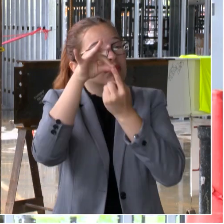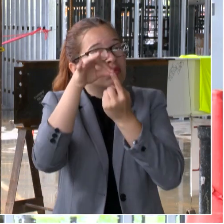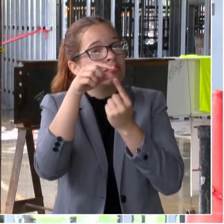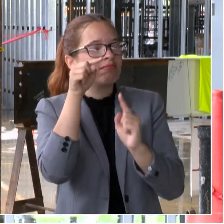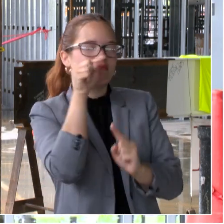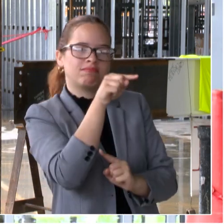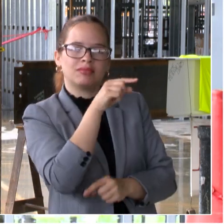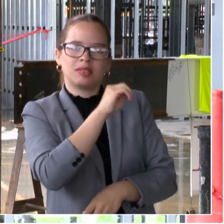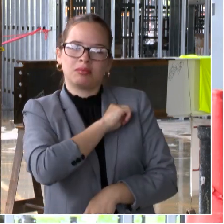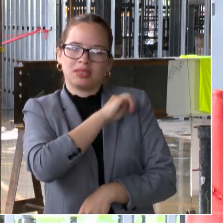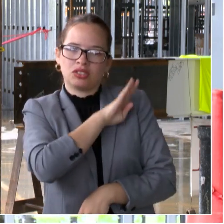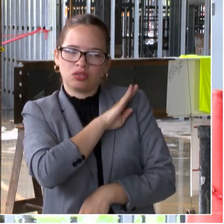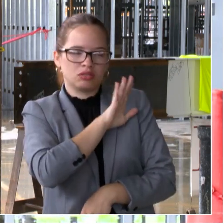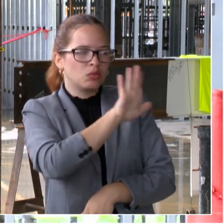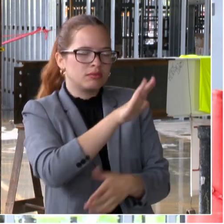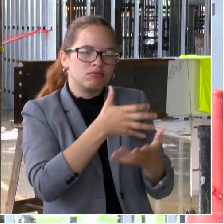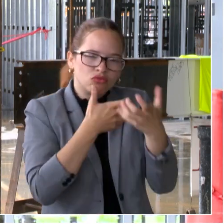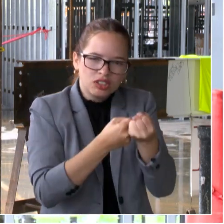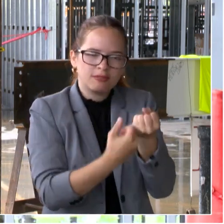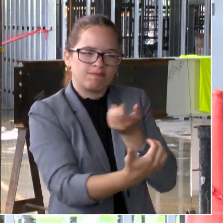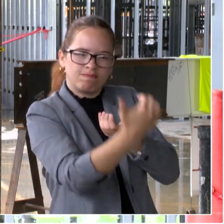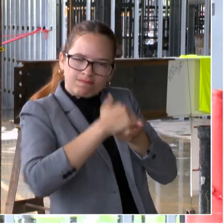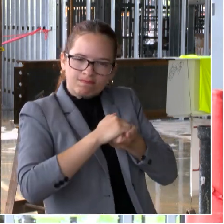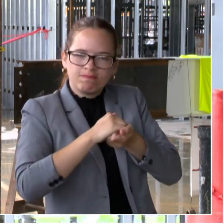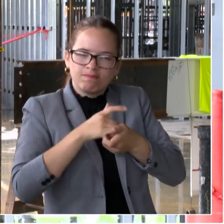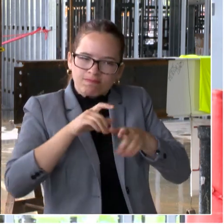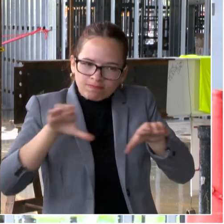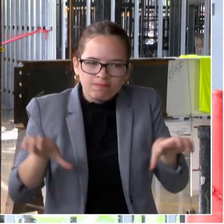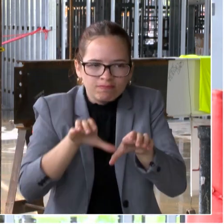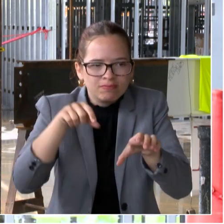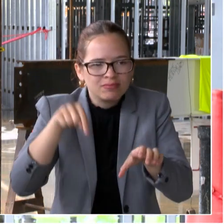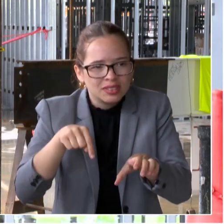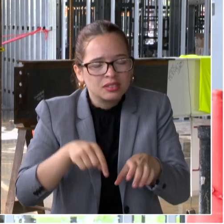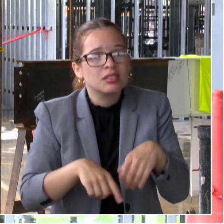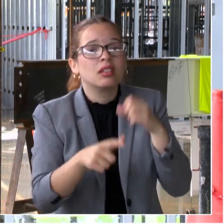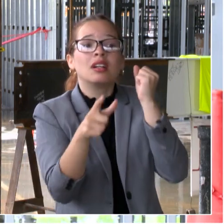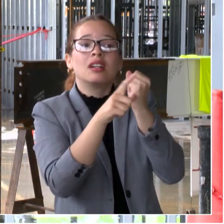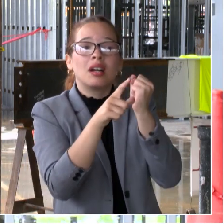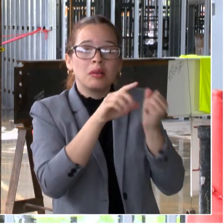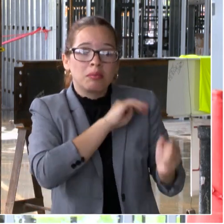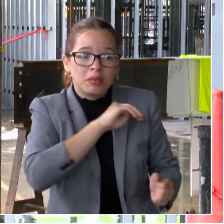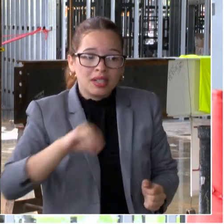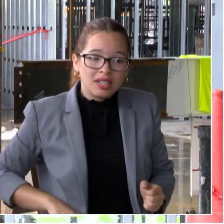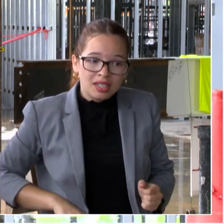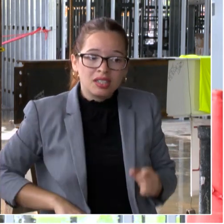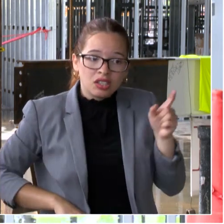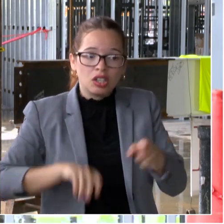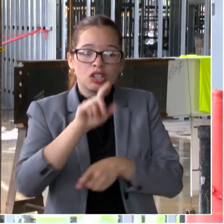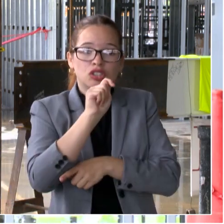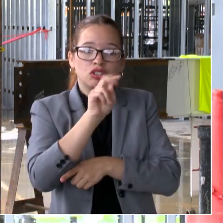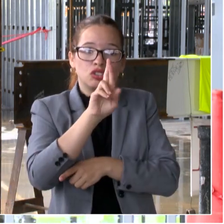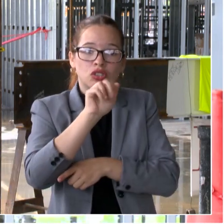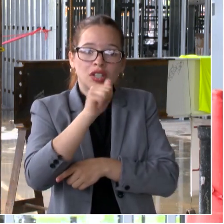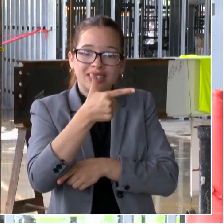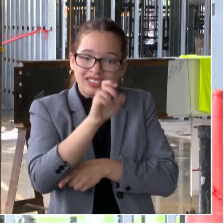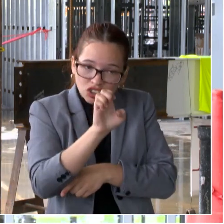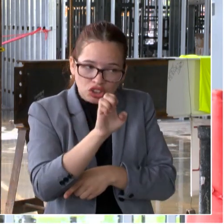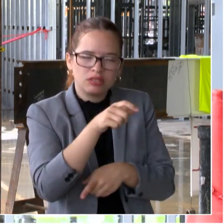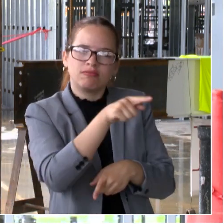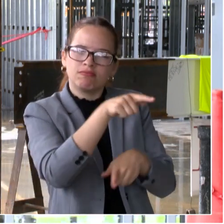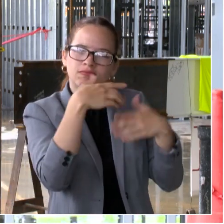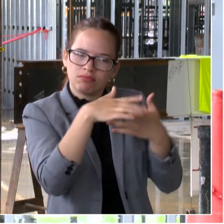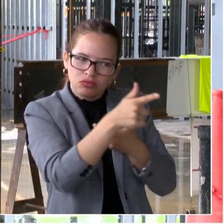to continue to shape and transform how we're going to deliver healthcare in this great city. Specifically, I want to thank